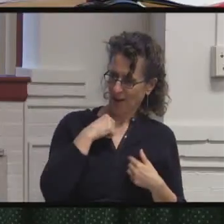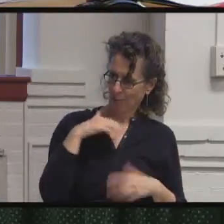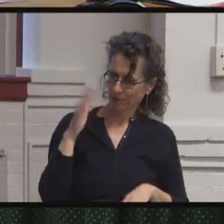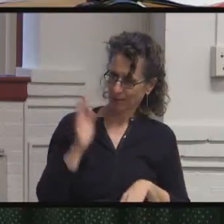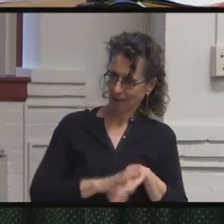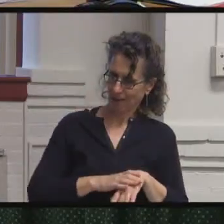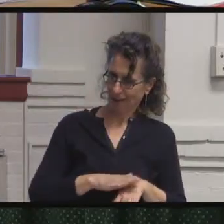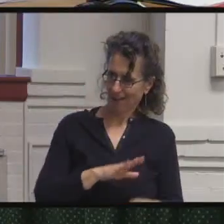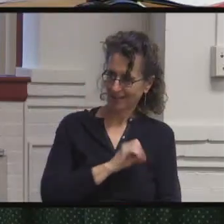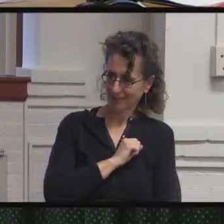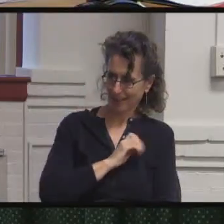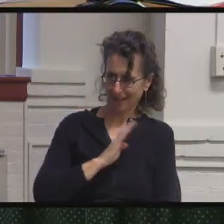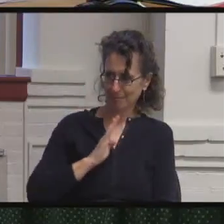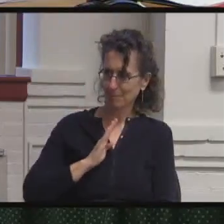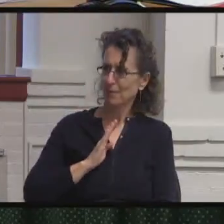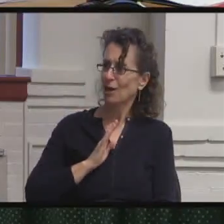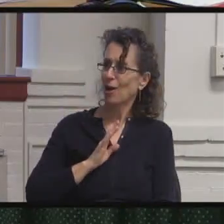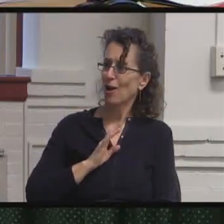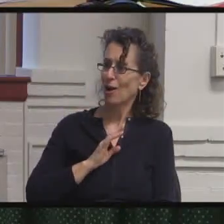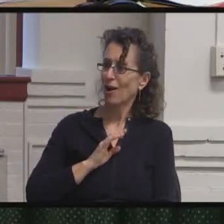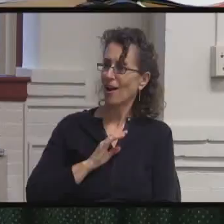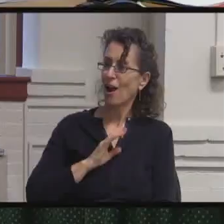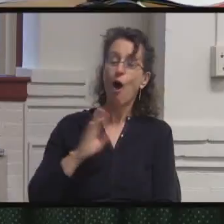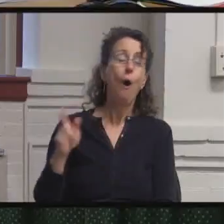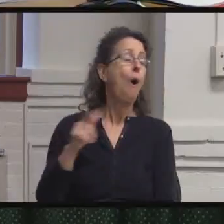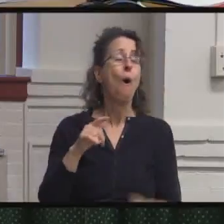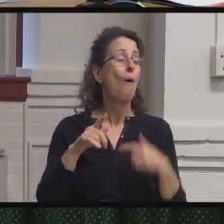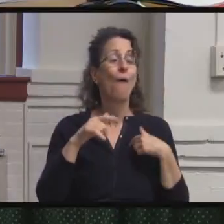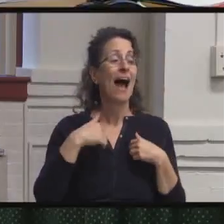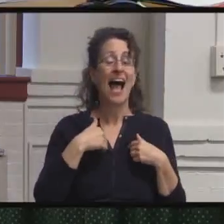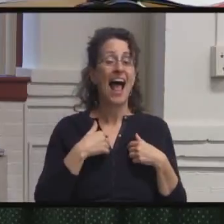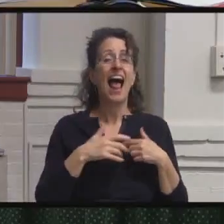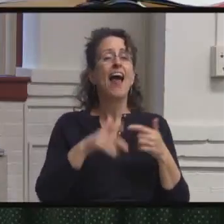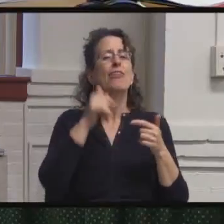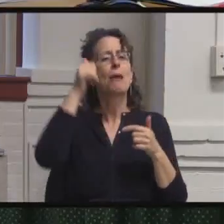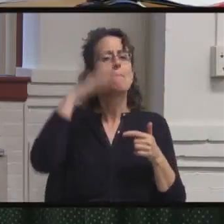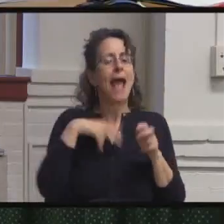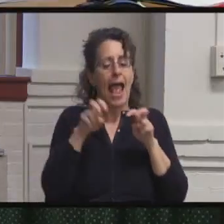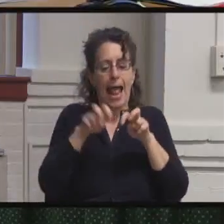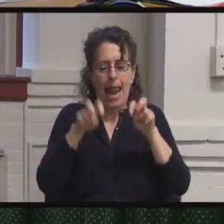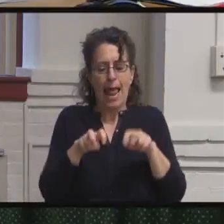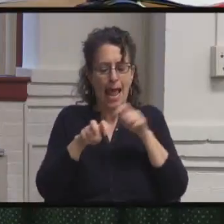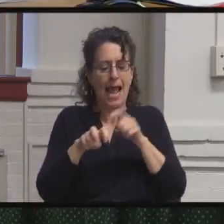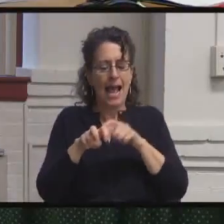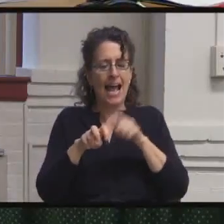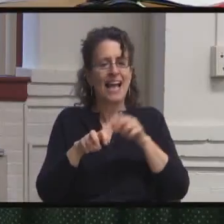That is an excellent. Is he still here? Oh, the irony.